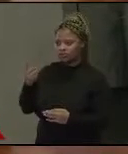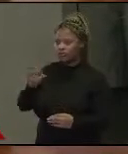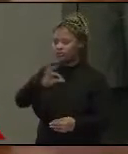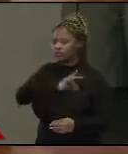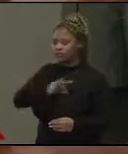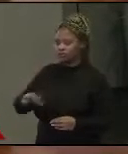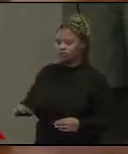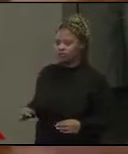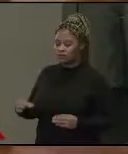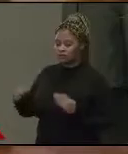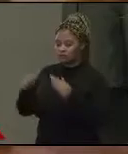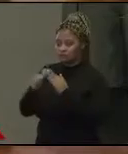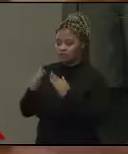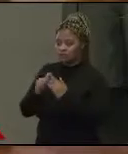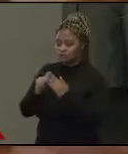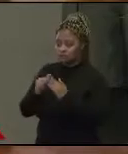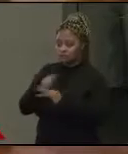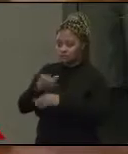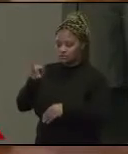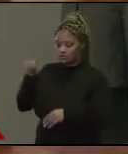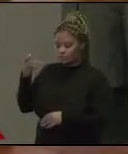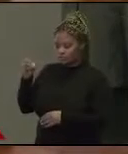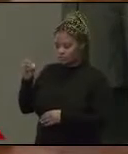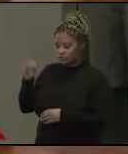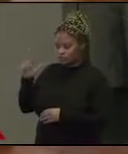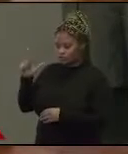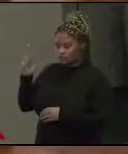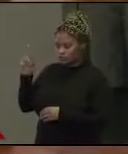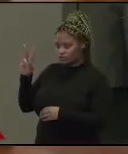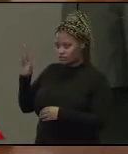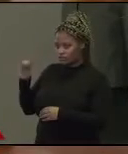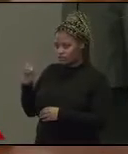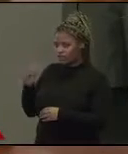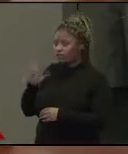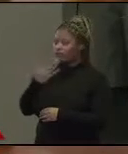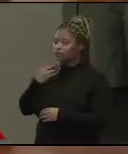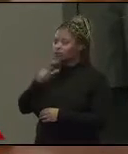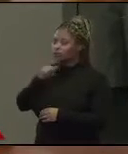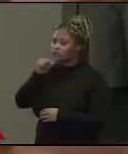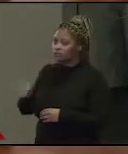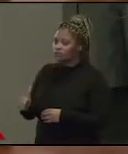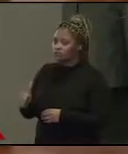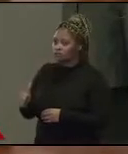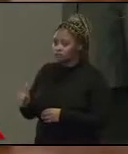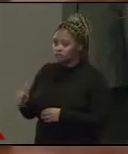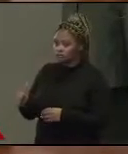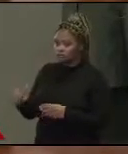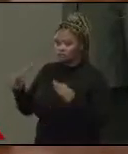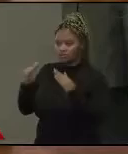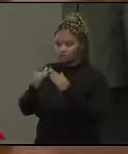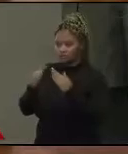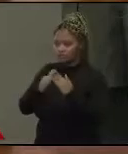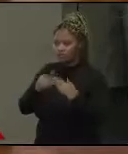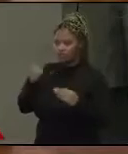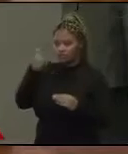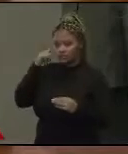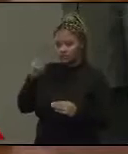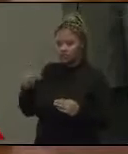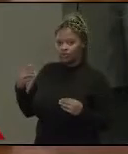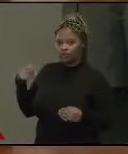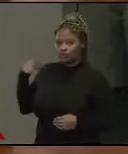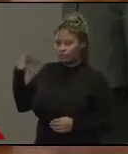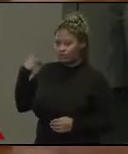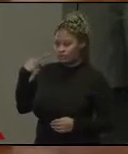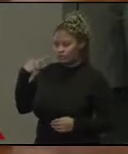who articulated that housing delivery is at the core of the restoration of the dignity of our people.